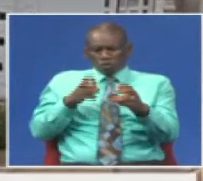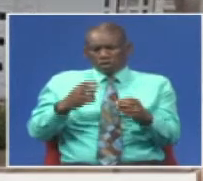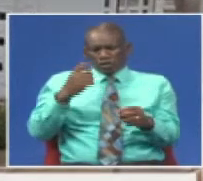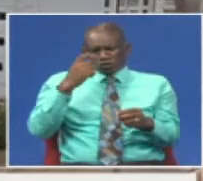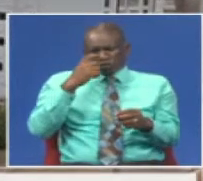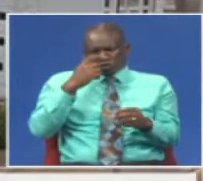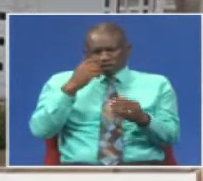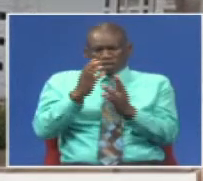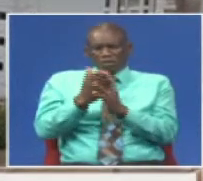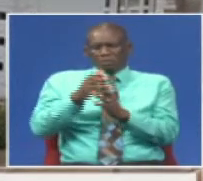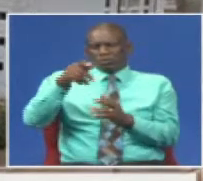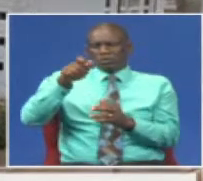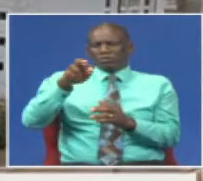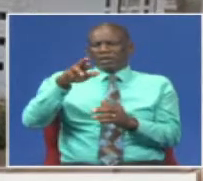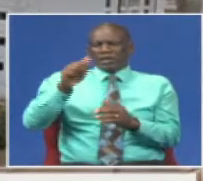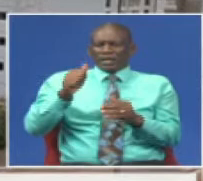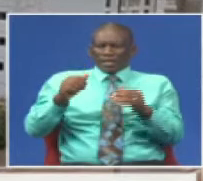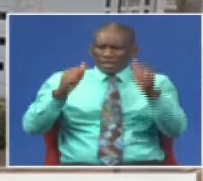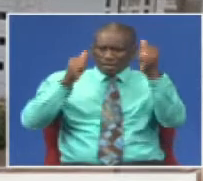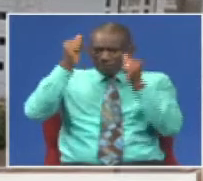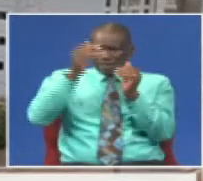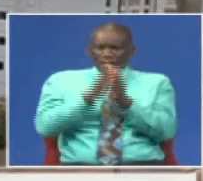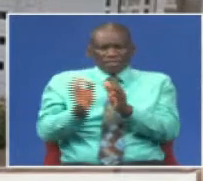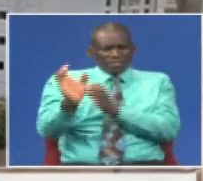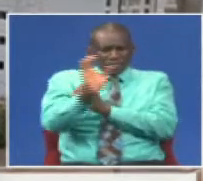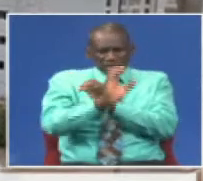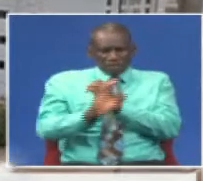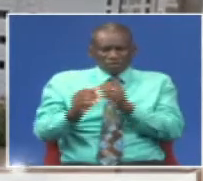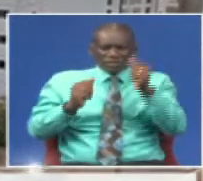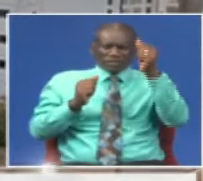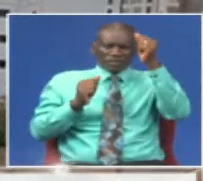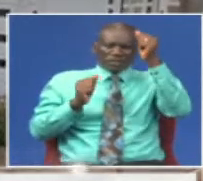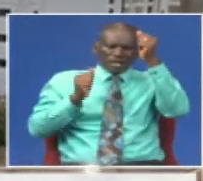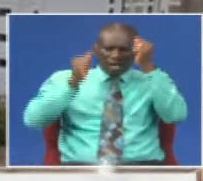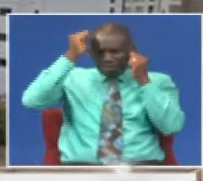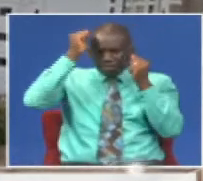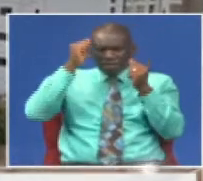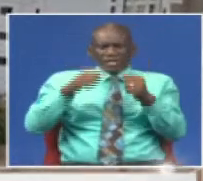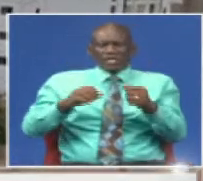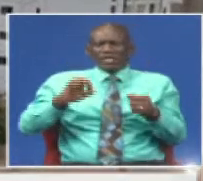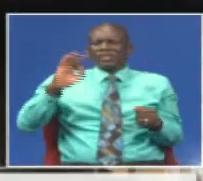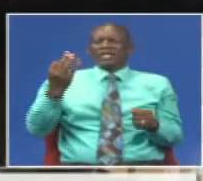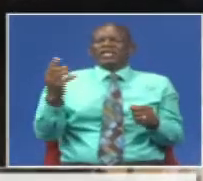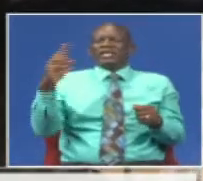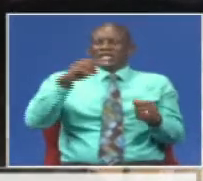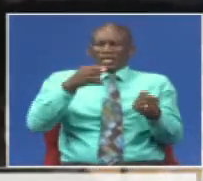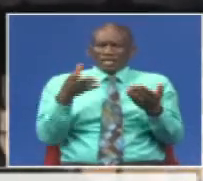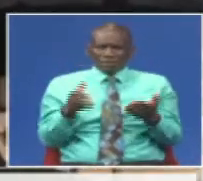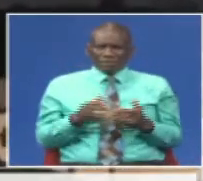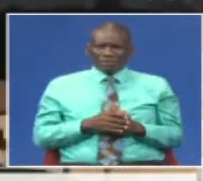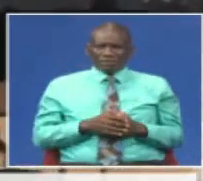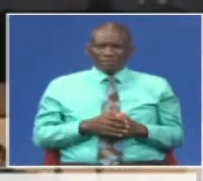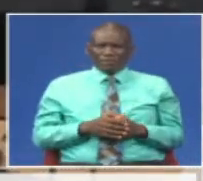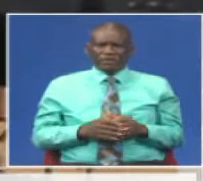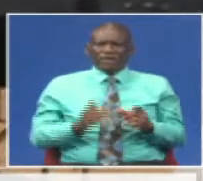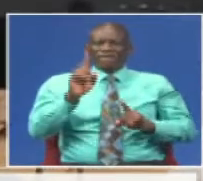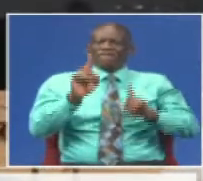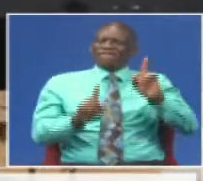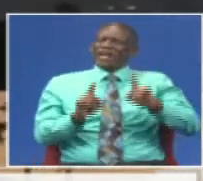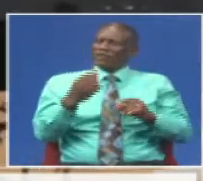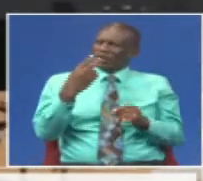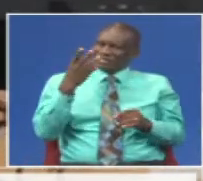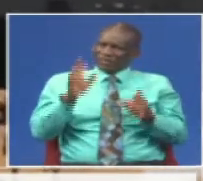paramilitary rapid support forces and the country's armed forces entered the third day. Fires could be seen